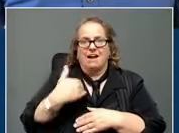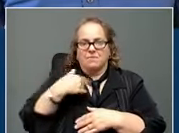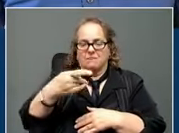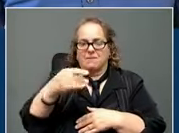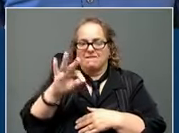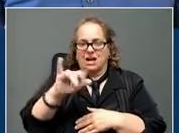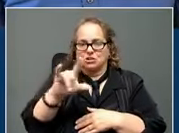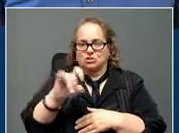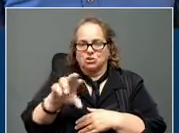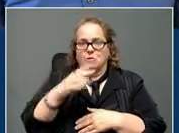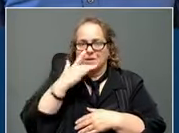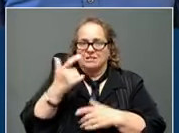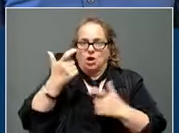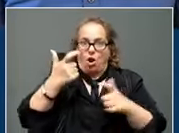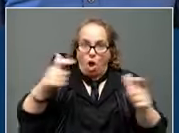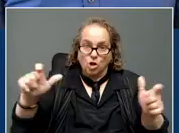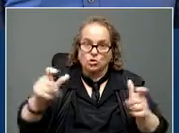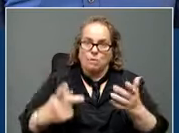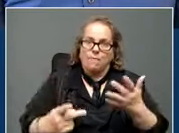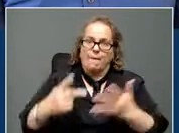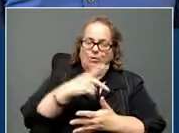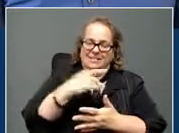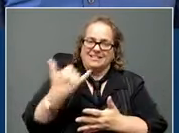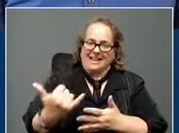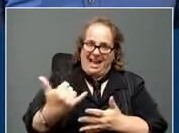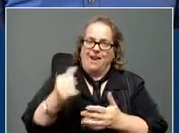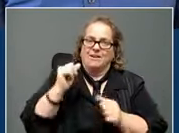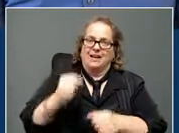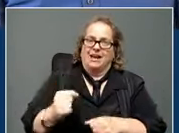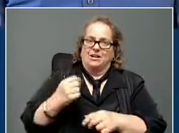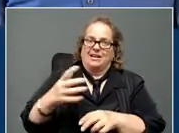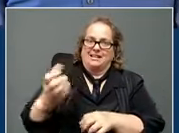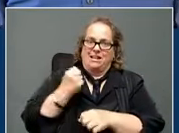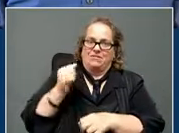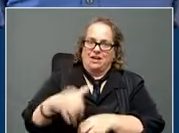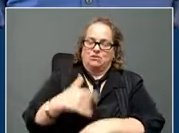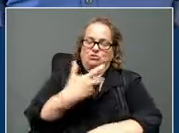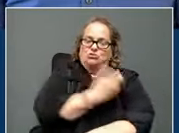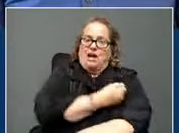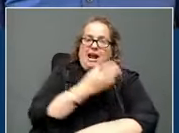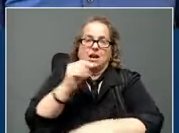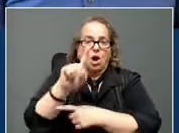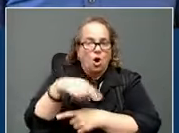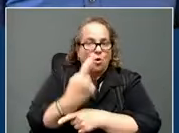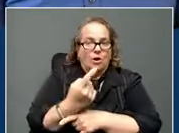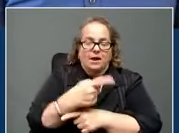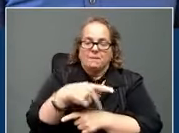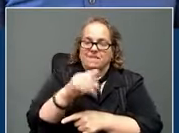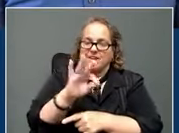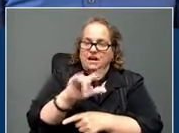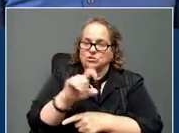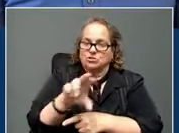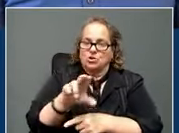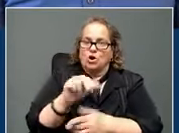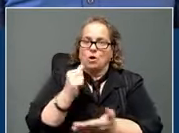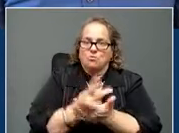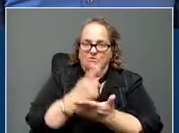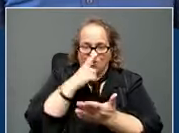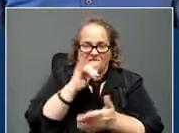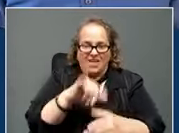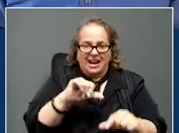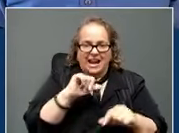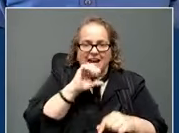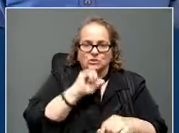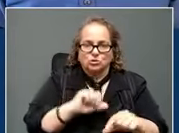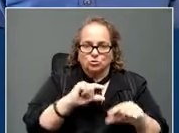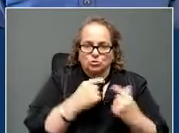larger population eligible for it, and only Pfizer will be approved for that age group, I suspect some additional sites will get